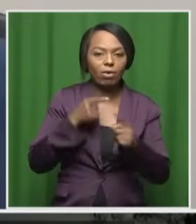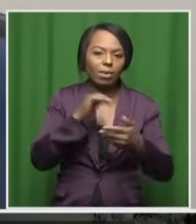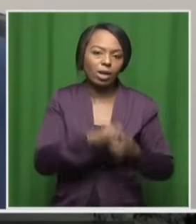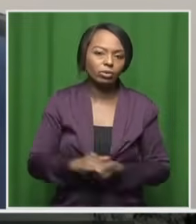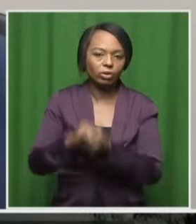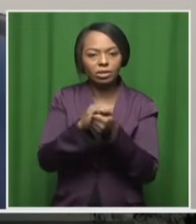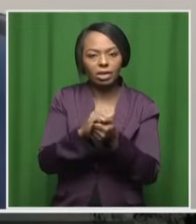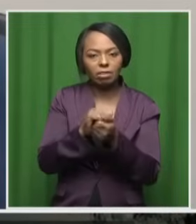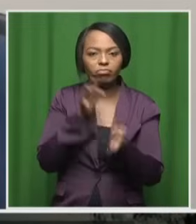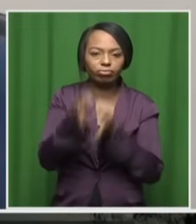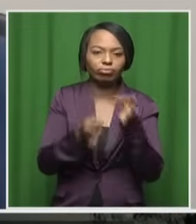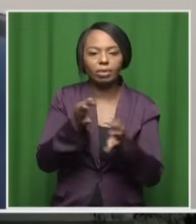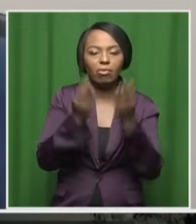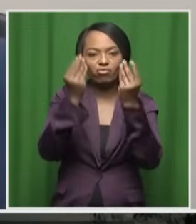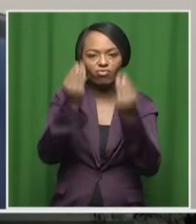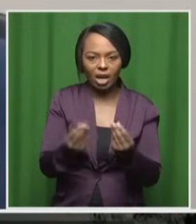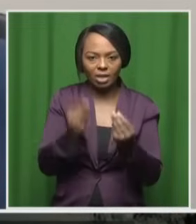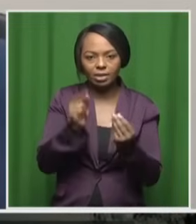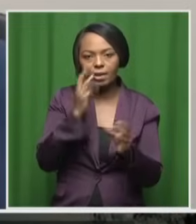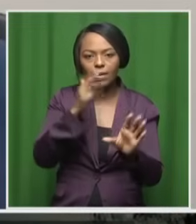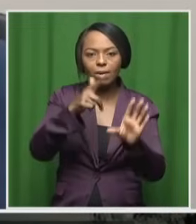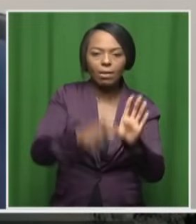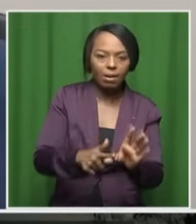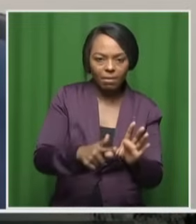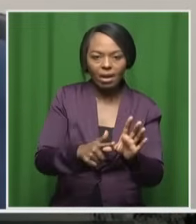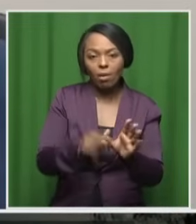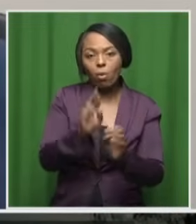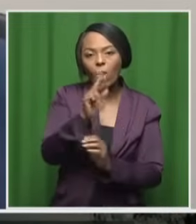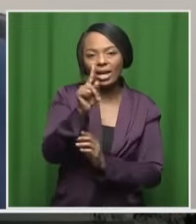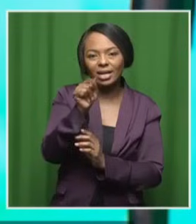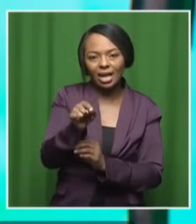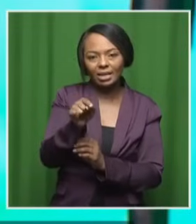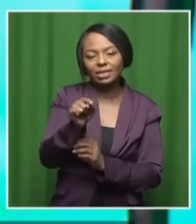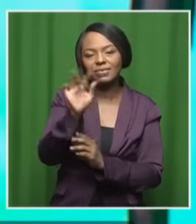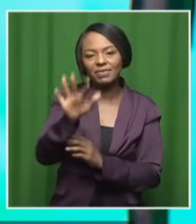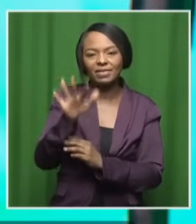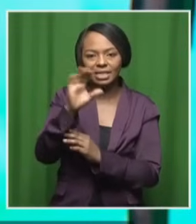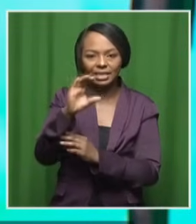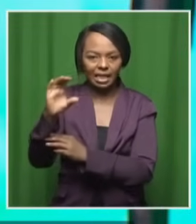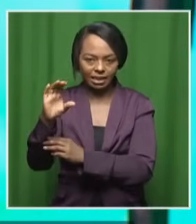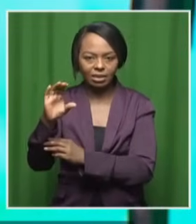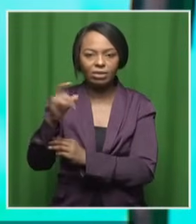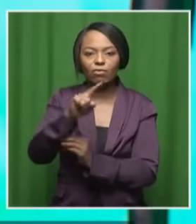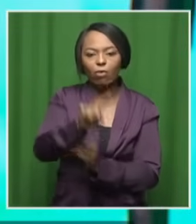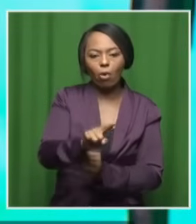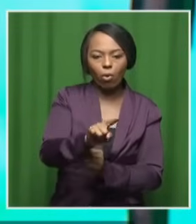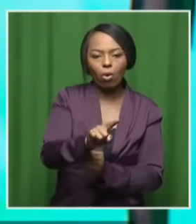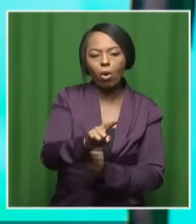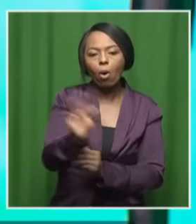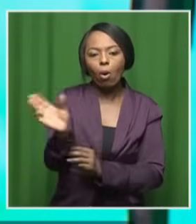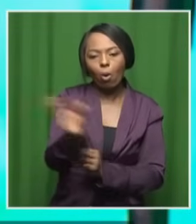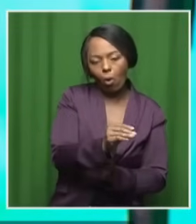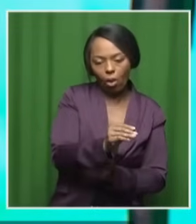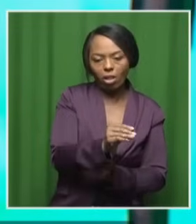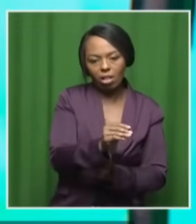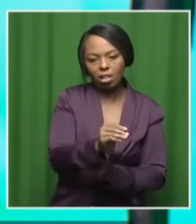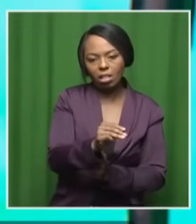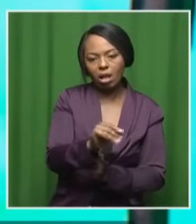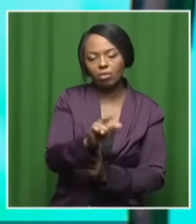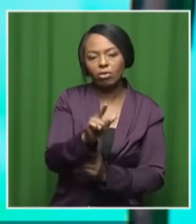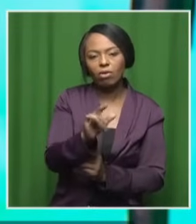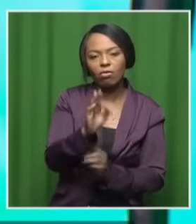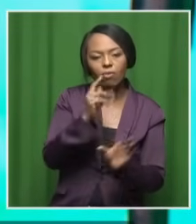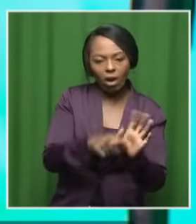the steep price that's expected. Minimum R1.15 is what's expected for all grades of fuel,